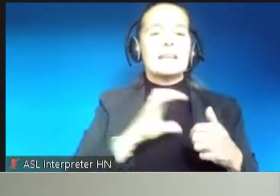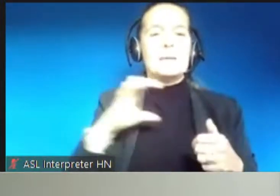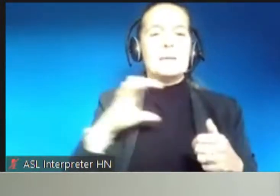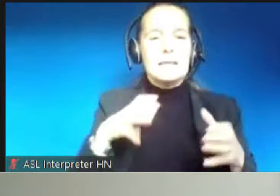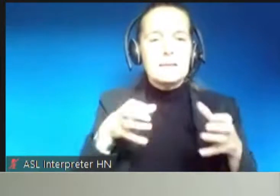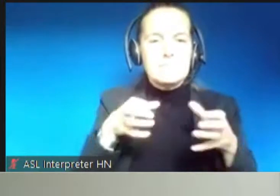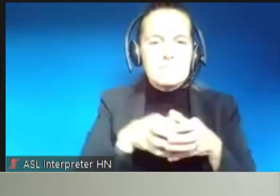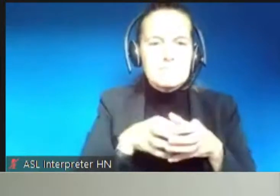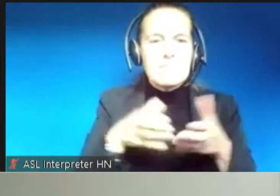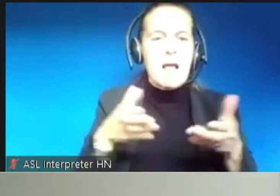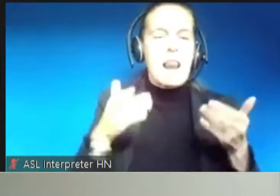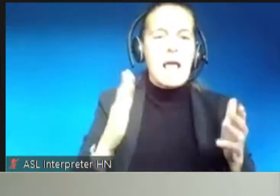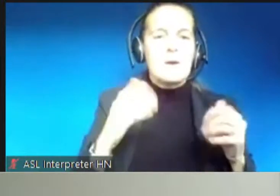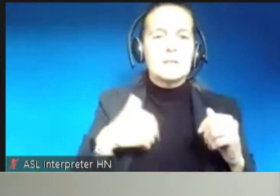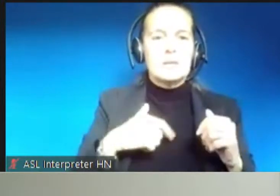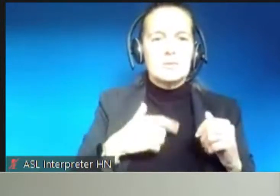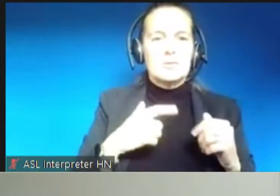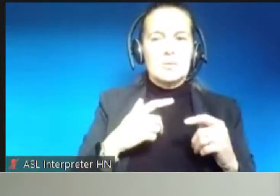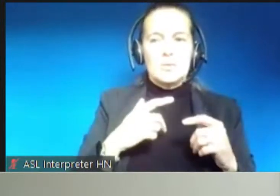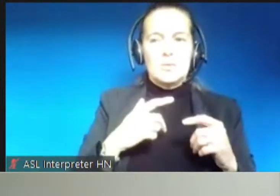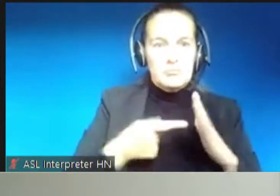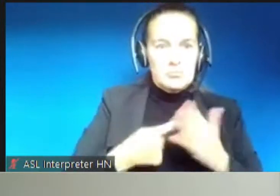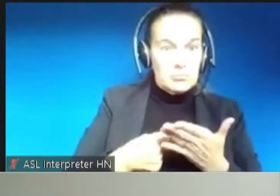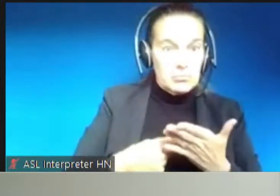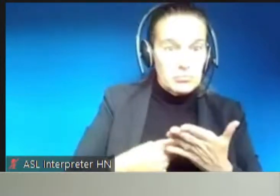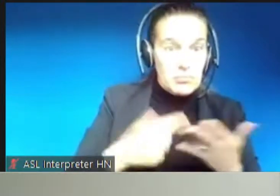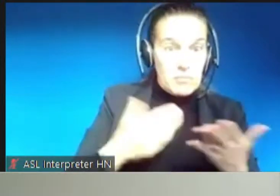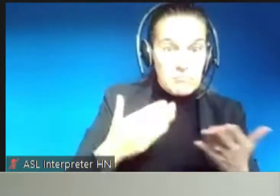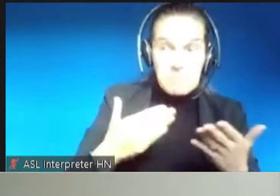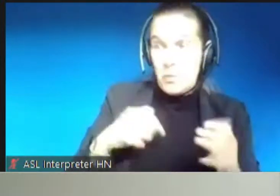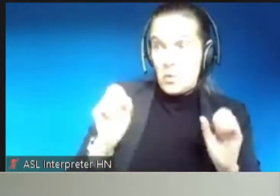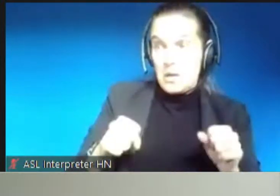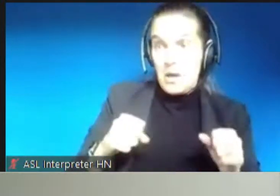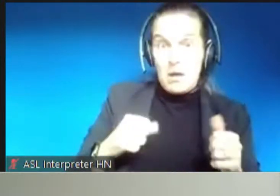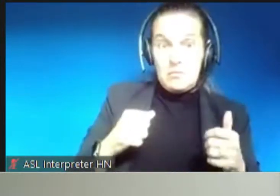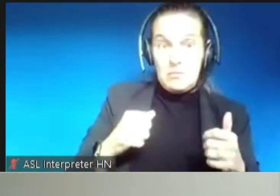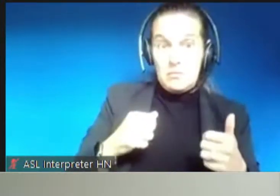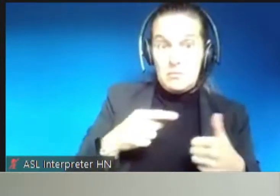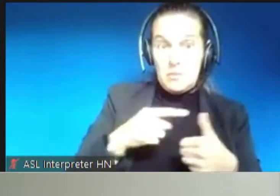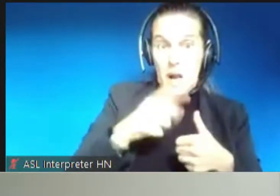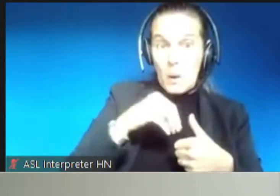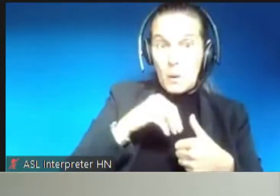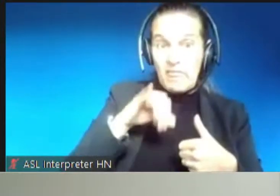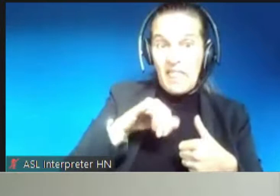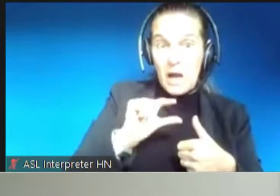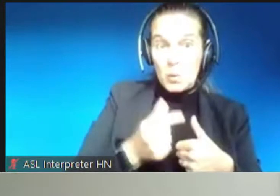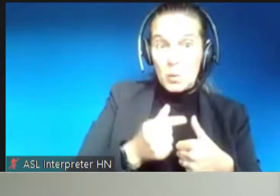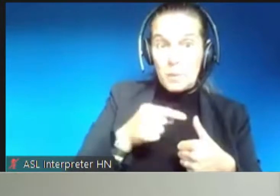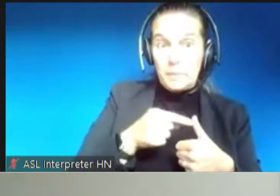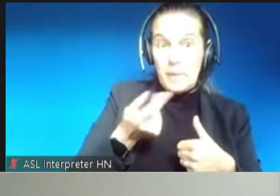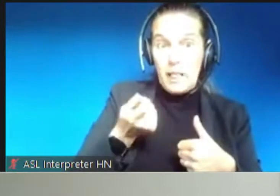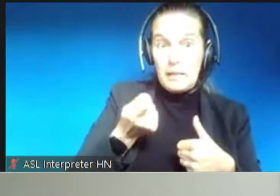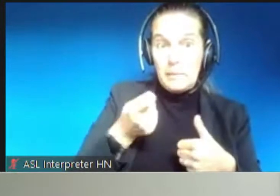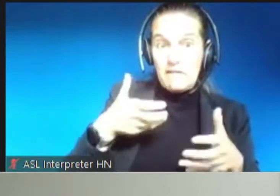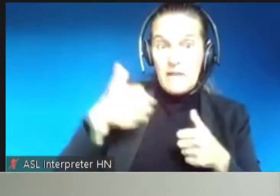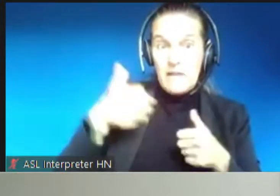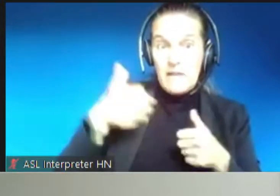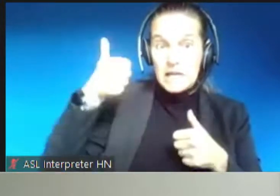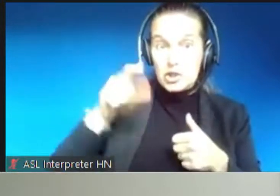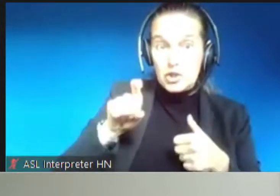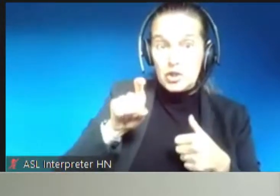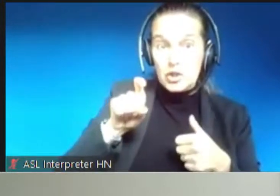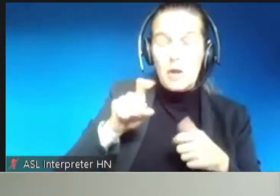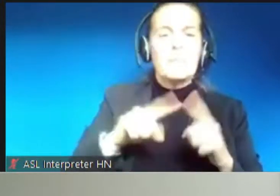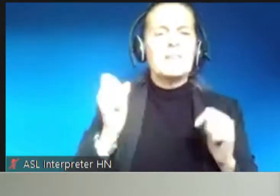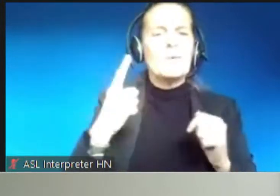our county and say, oh, we should move a little bit quicker on this group. We want to keep in mind the equitable framework that the